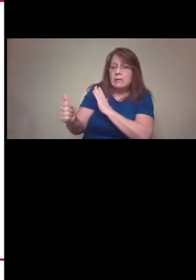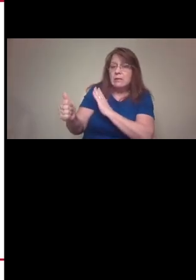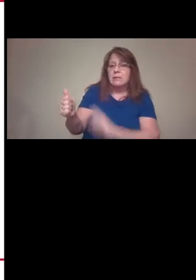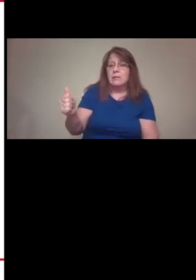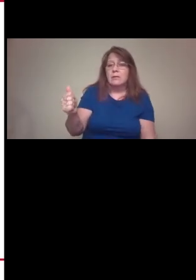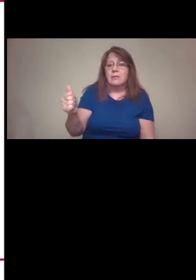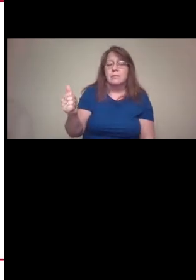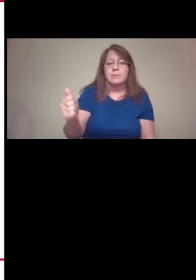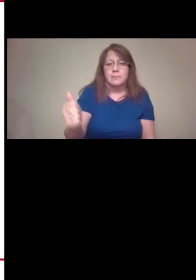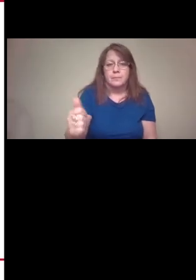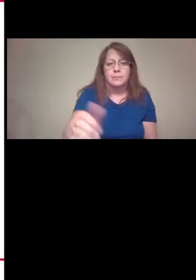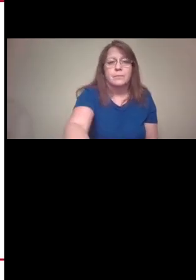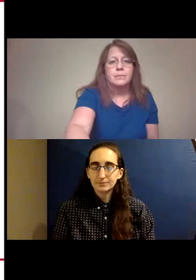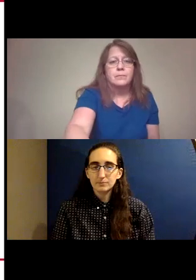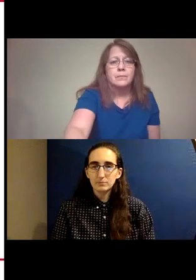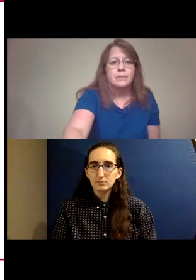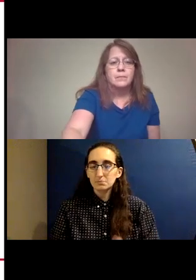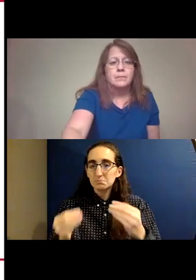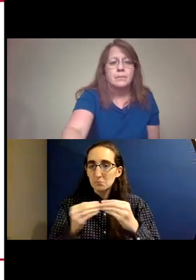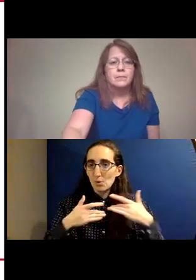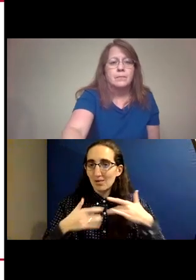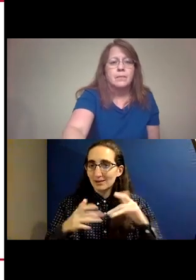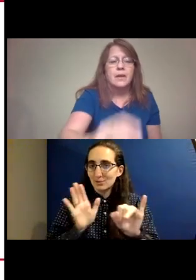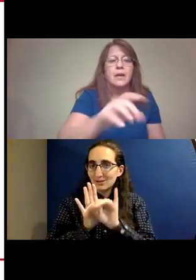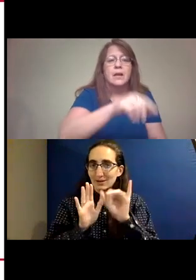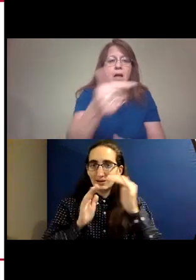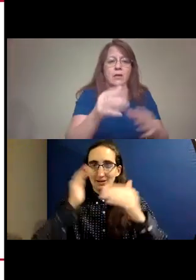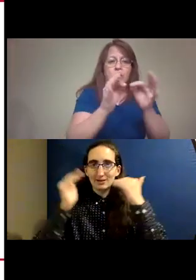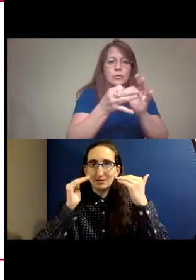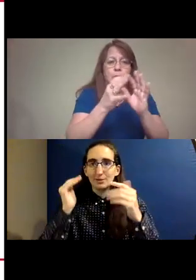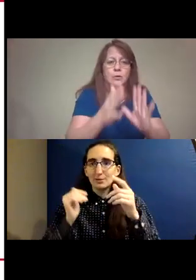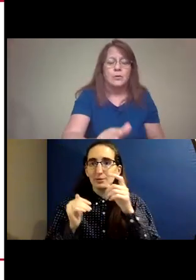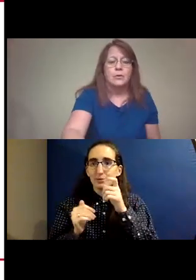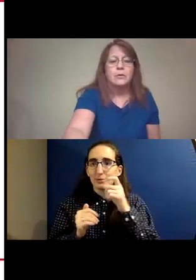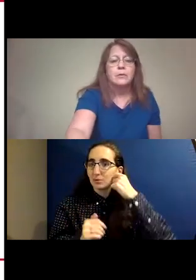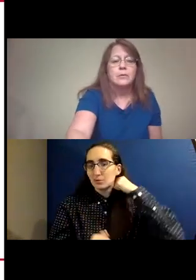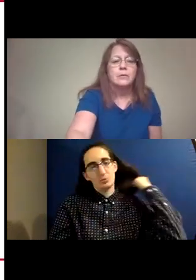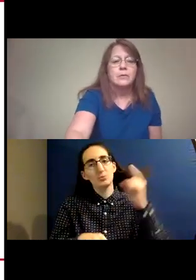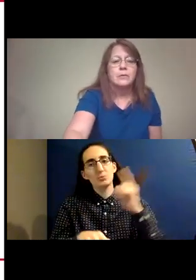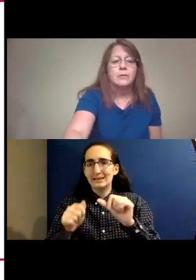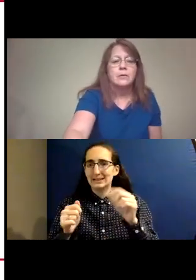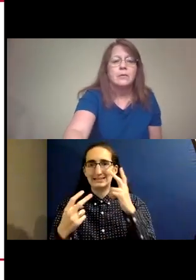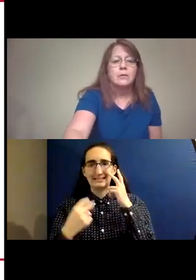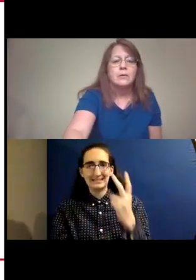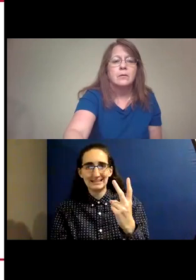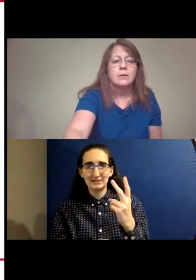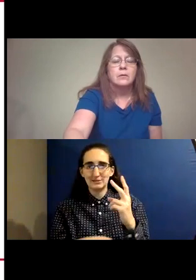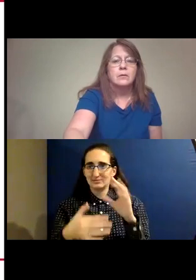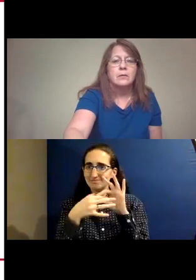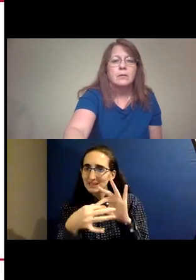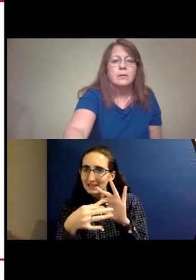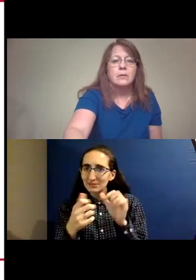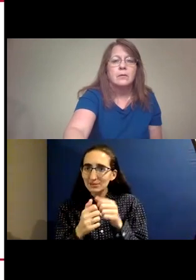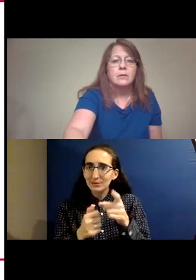You're more likely to identify the adult who was really able to see you or to connect with you, or who